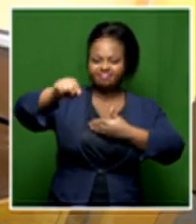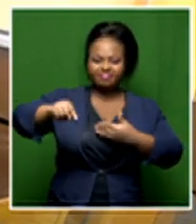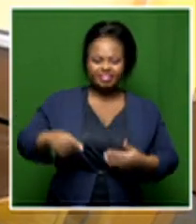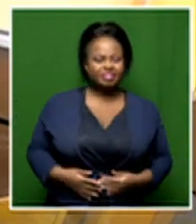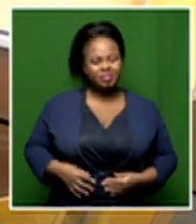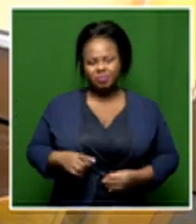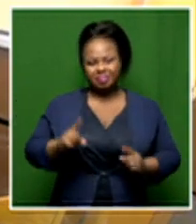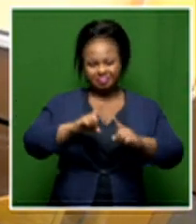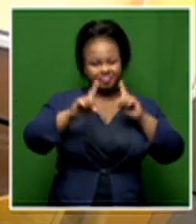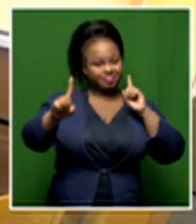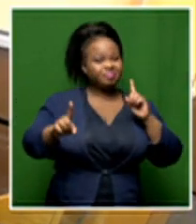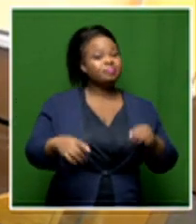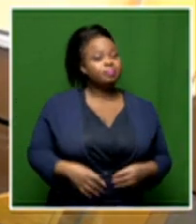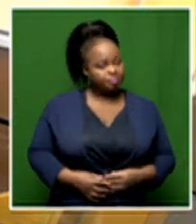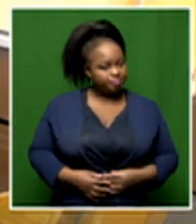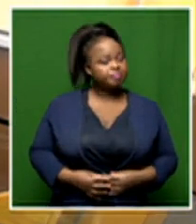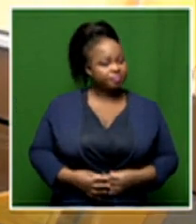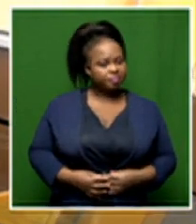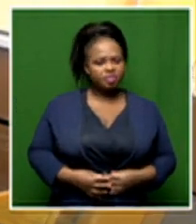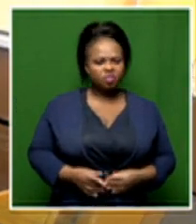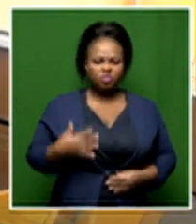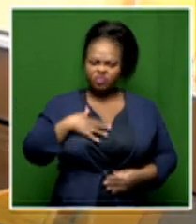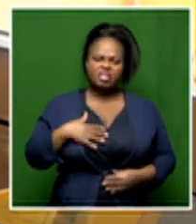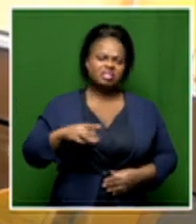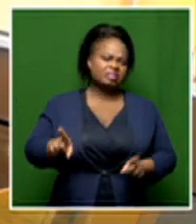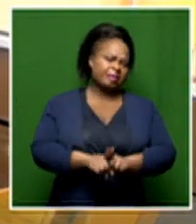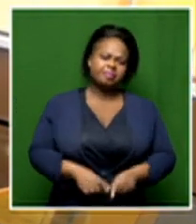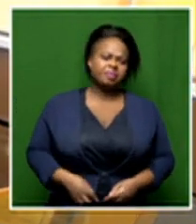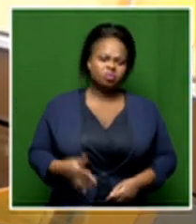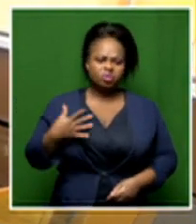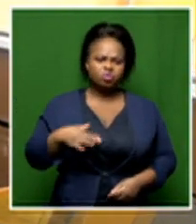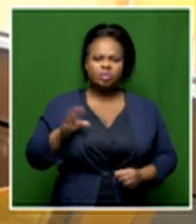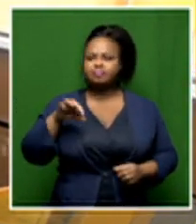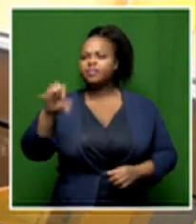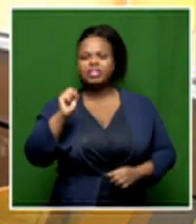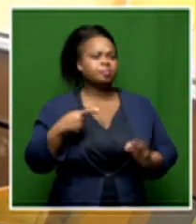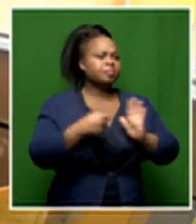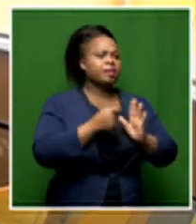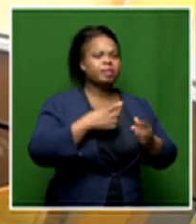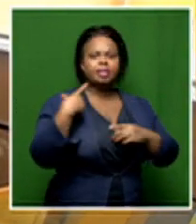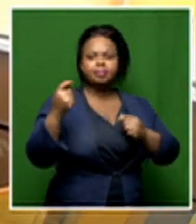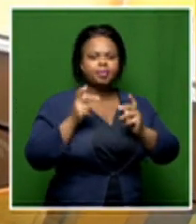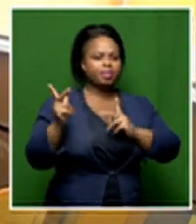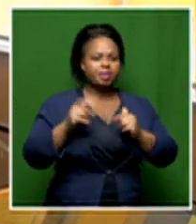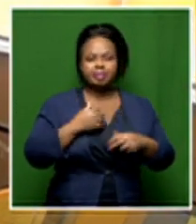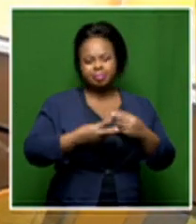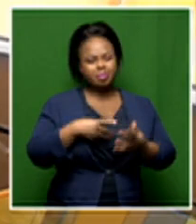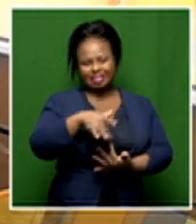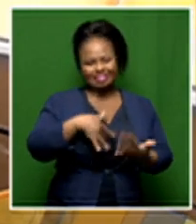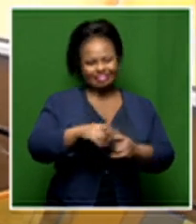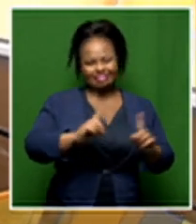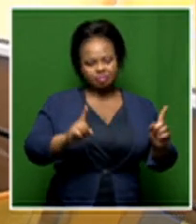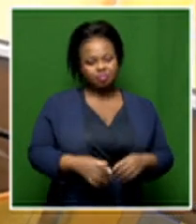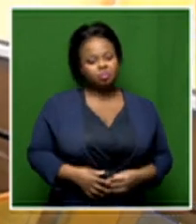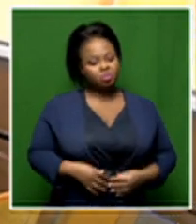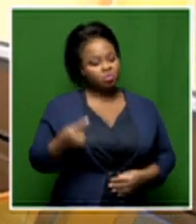it's just that social distancing, and everyone feels the same. You just want to run in and run out and get away from people. It's very, very